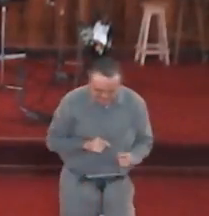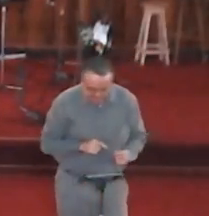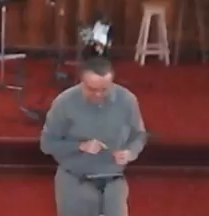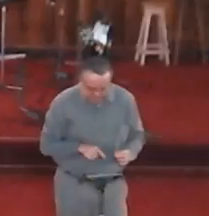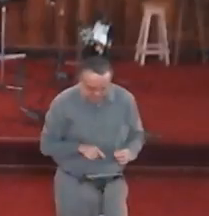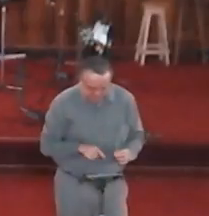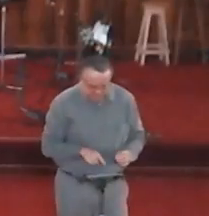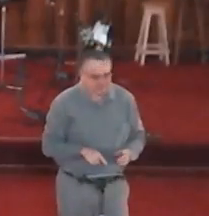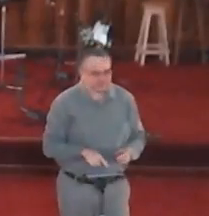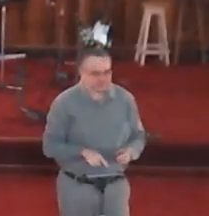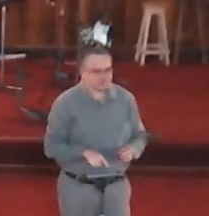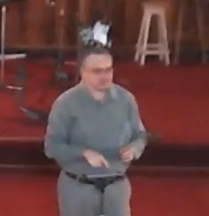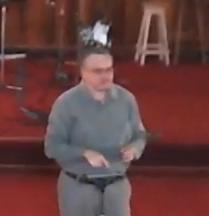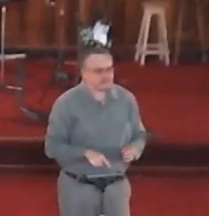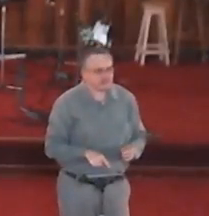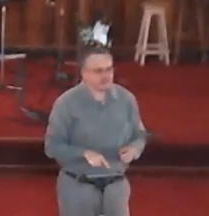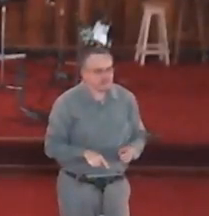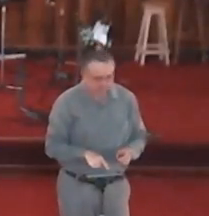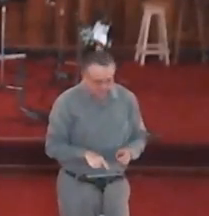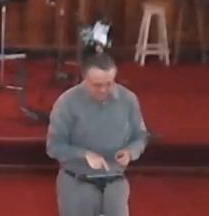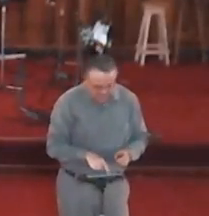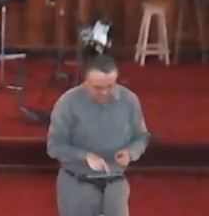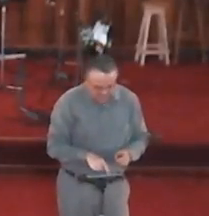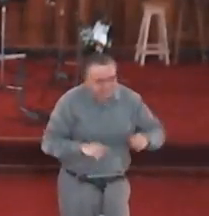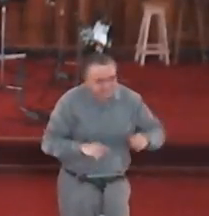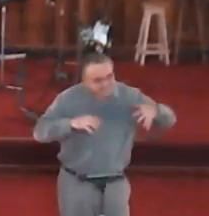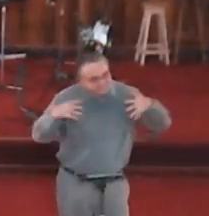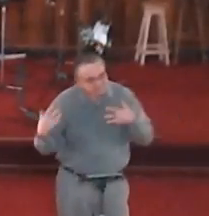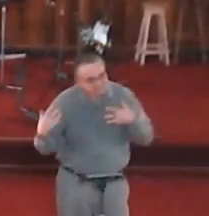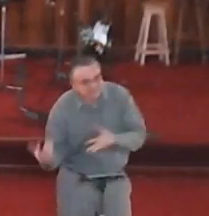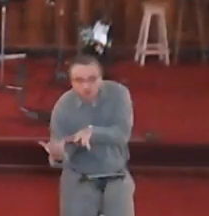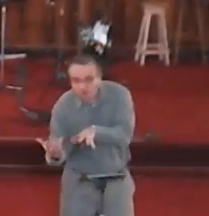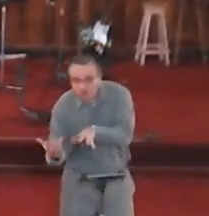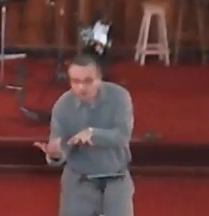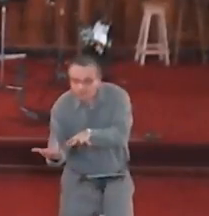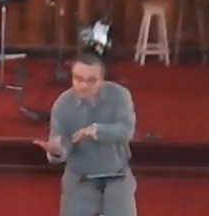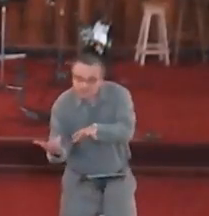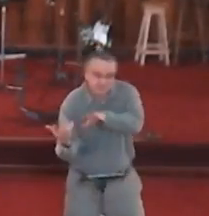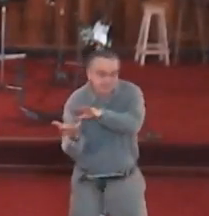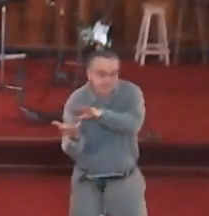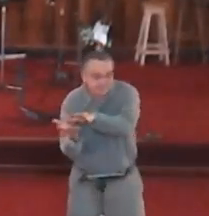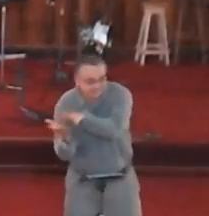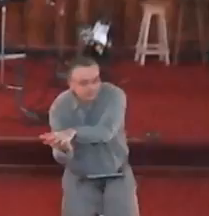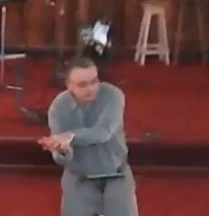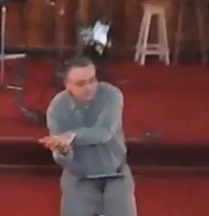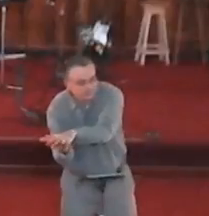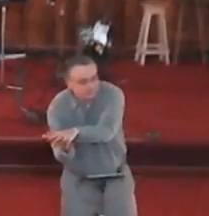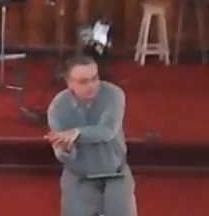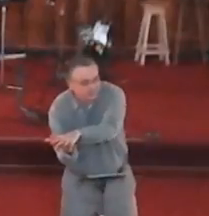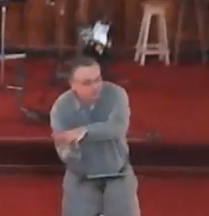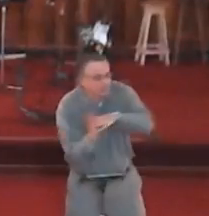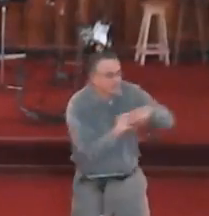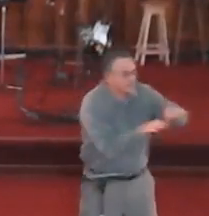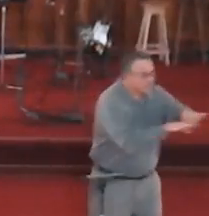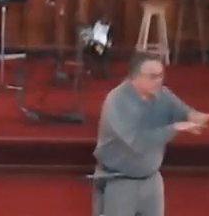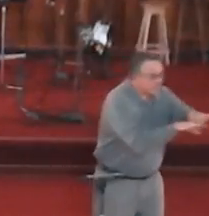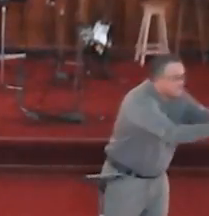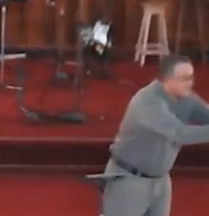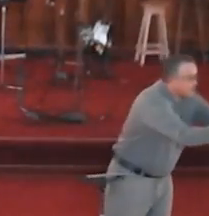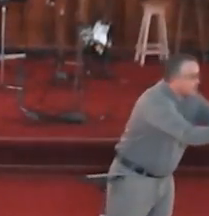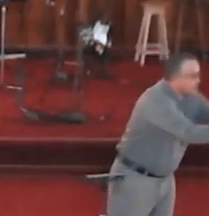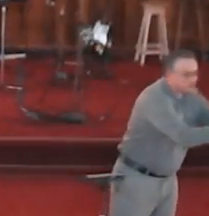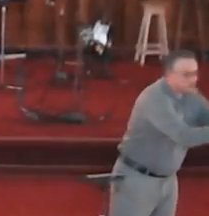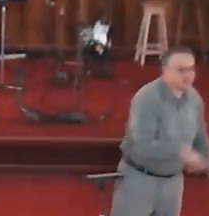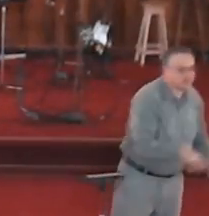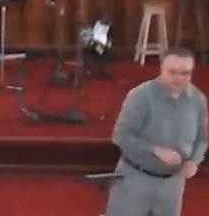said, Peter, you can trust him, don't worry. Y él testificó de lo que le había sucedido a Saulo delante